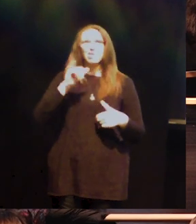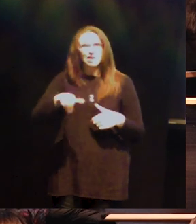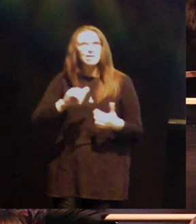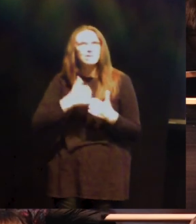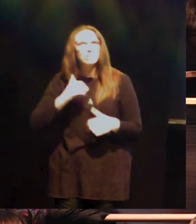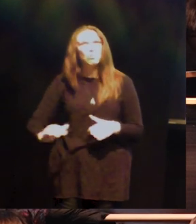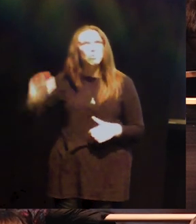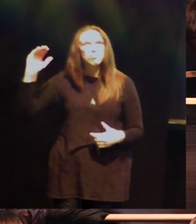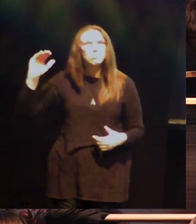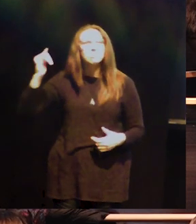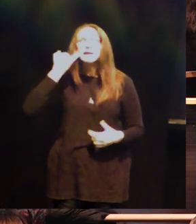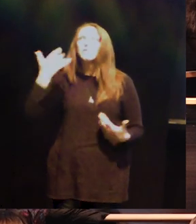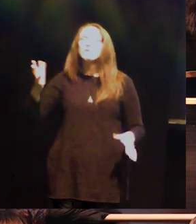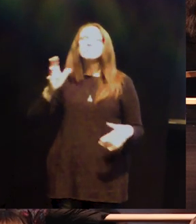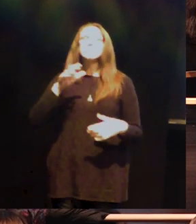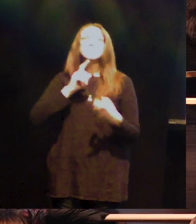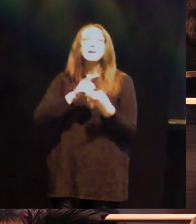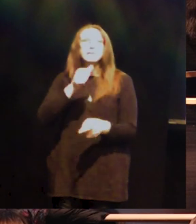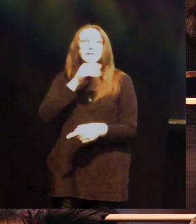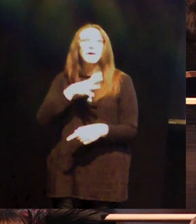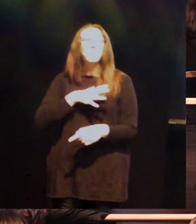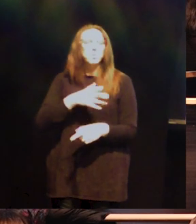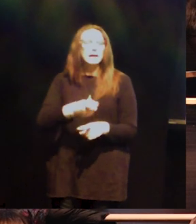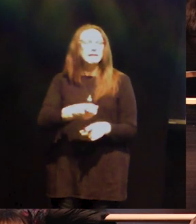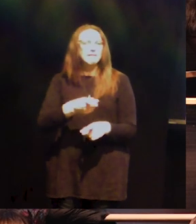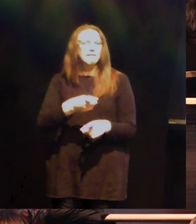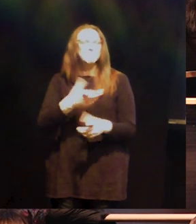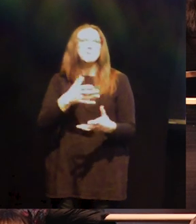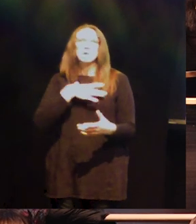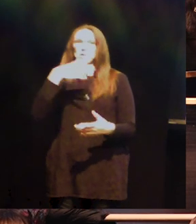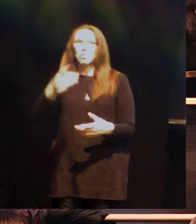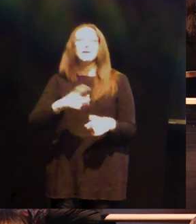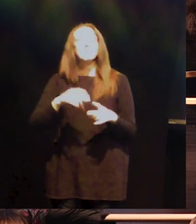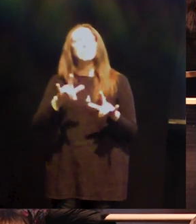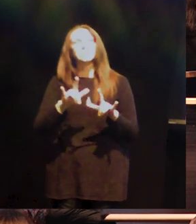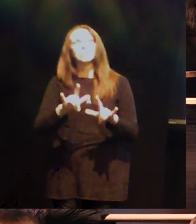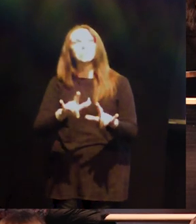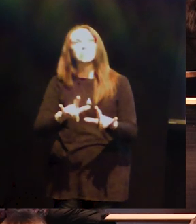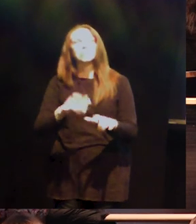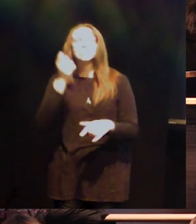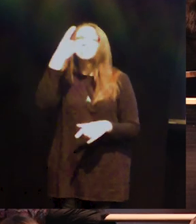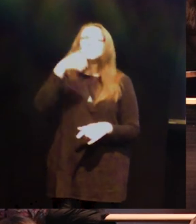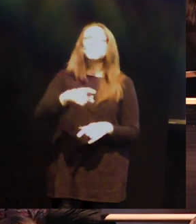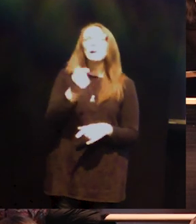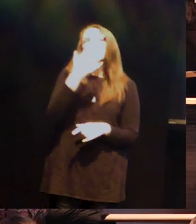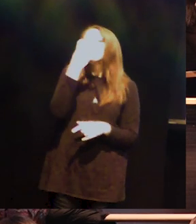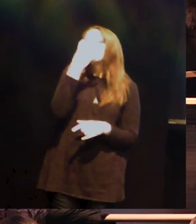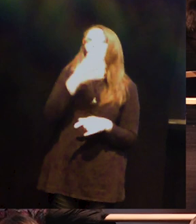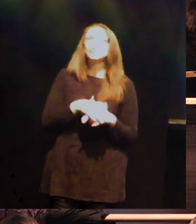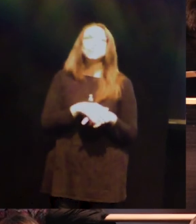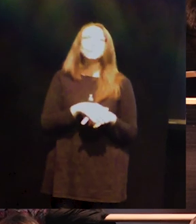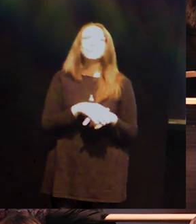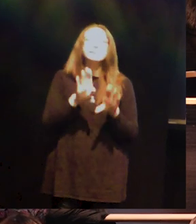up. Yeah. If you met Bubby, you wouldn't necessarily like her, but we loved her, and we understood that she was kind of grouchy. She would